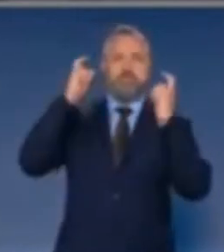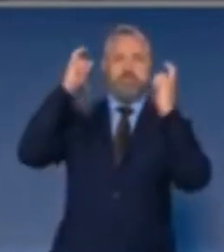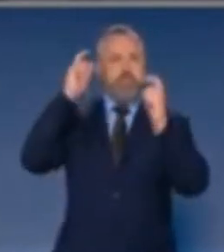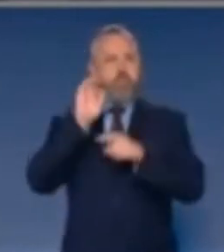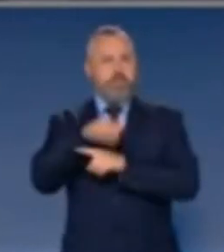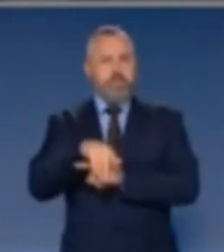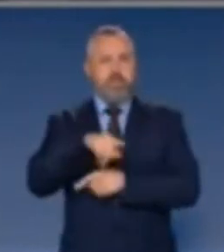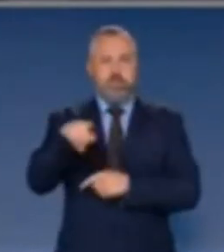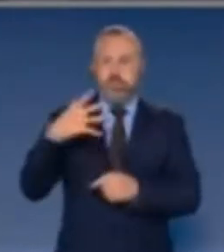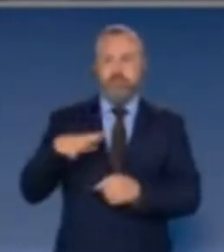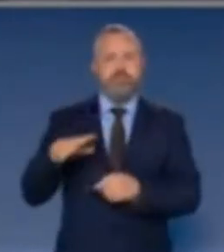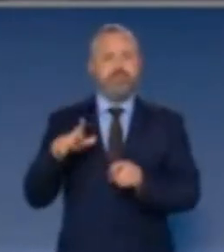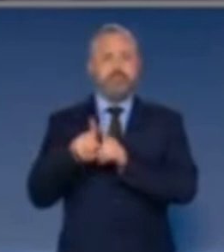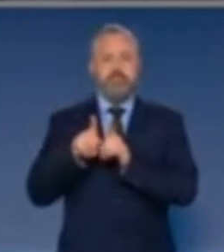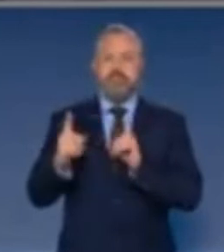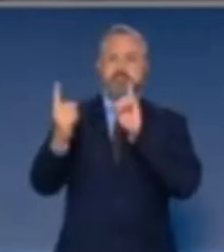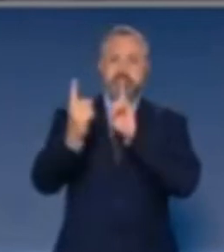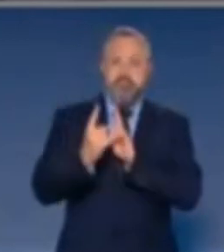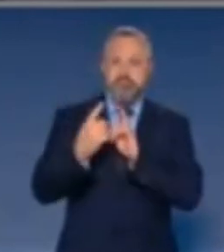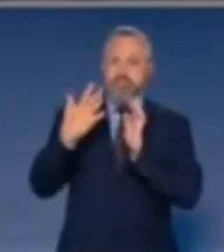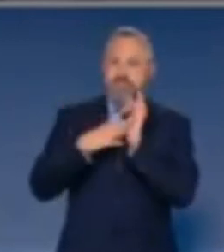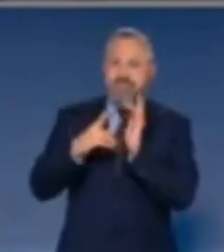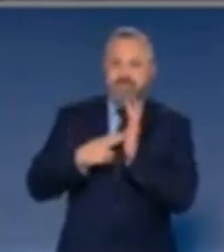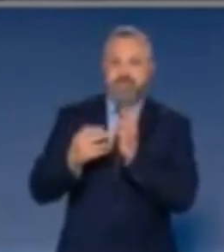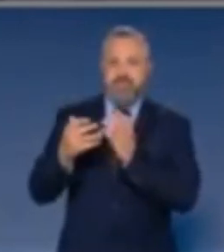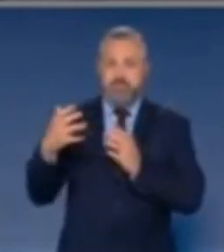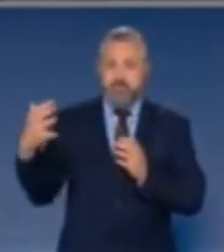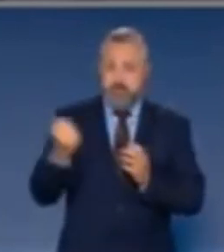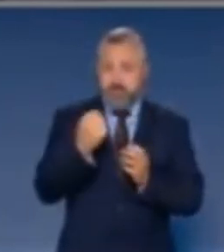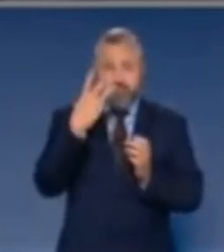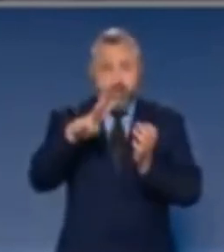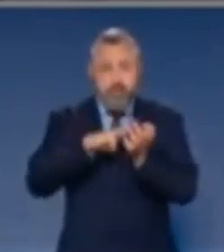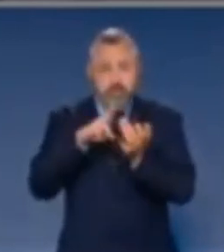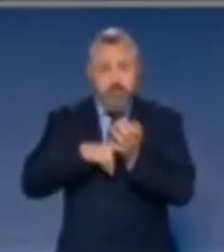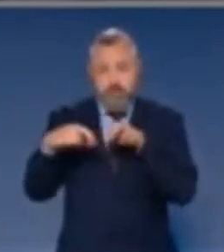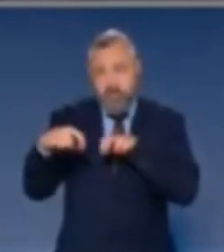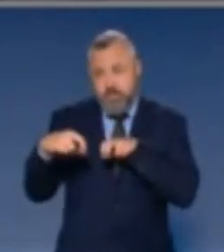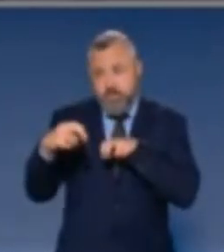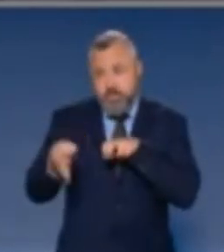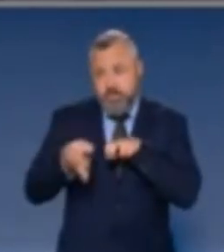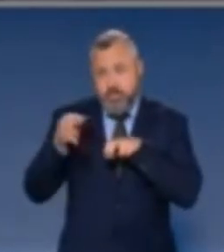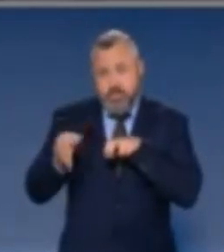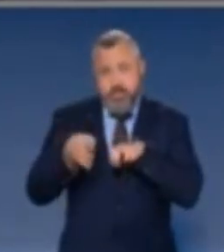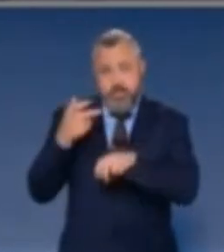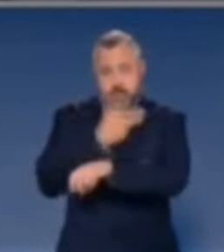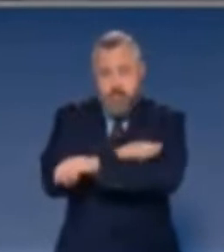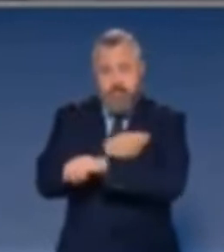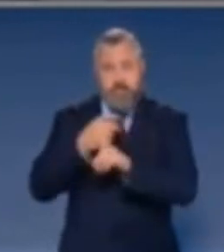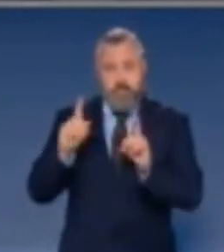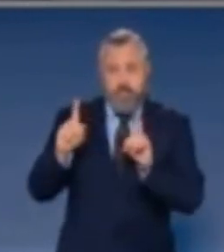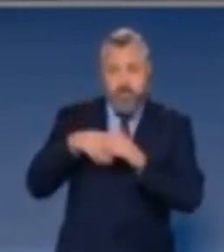consultations rather than the 30-minute appointment that's going to be required when the vaccine gets to the GP stage. Look, with great respect,